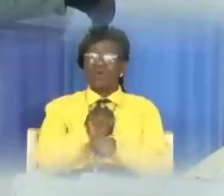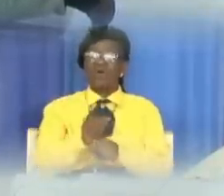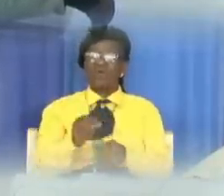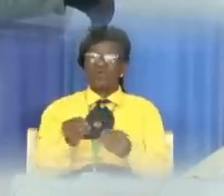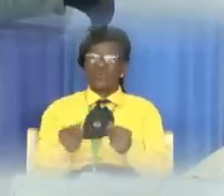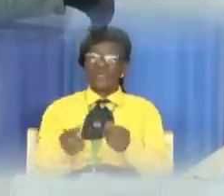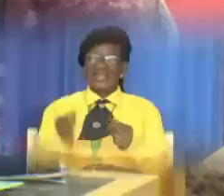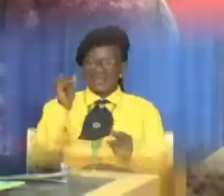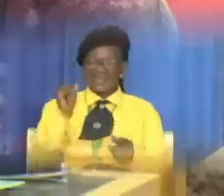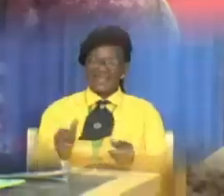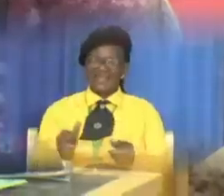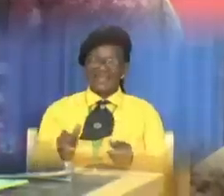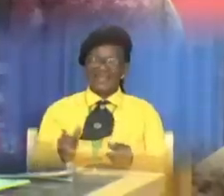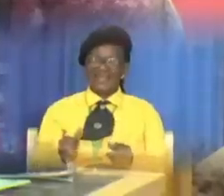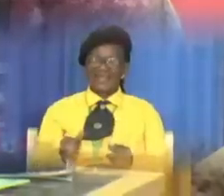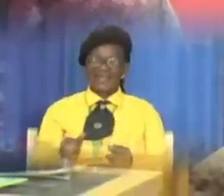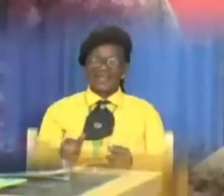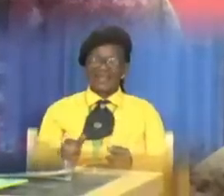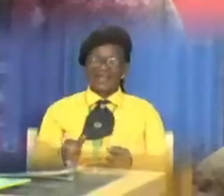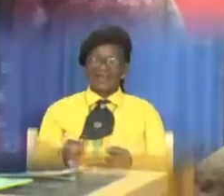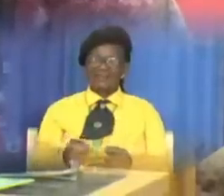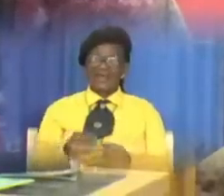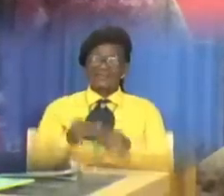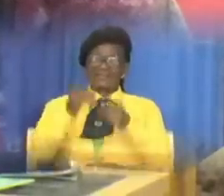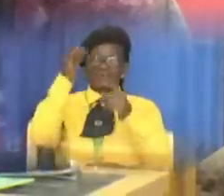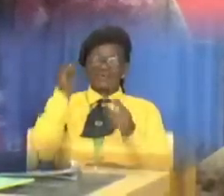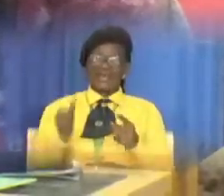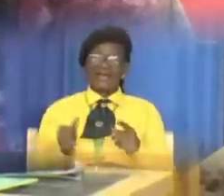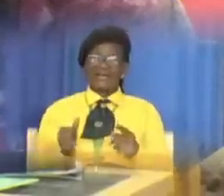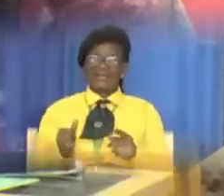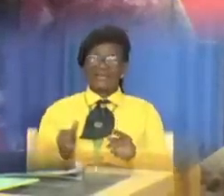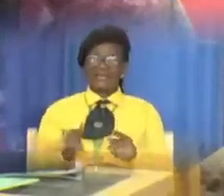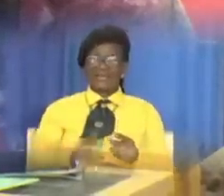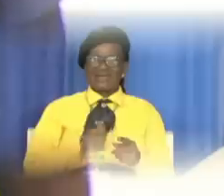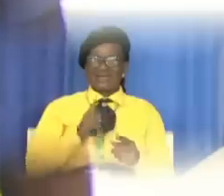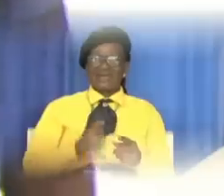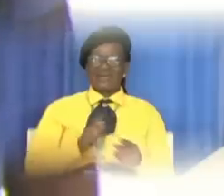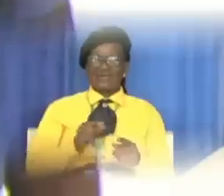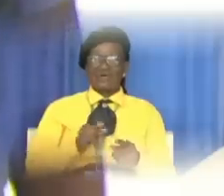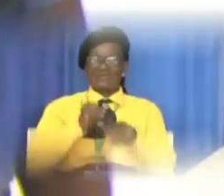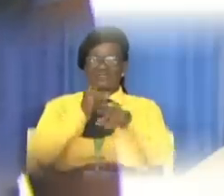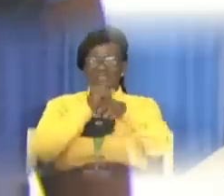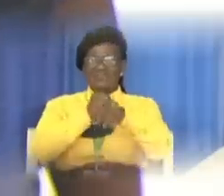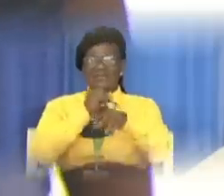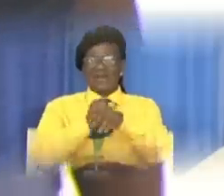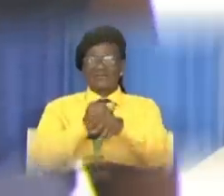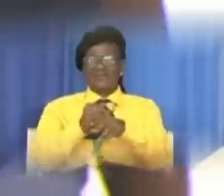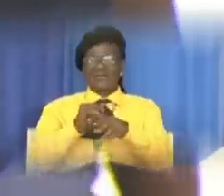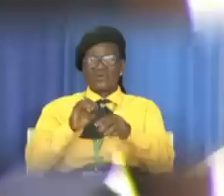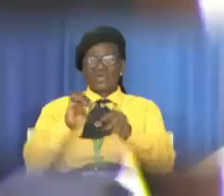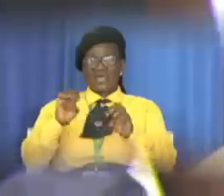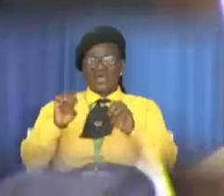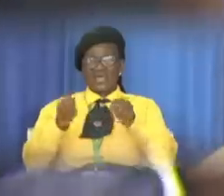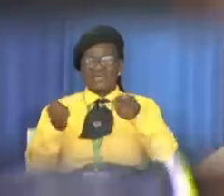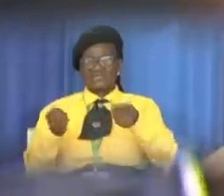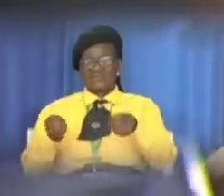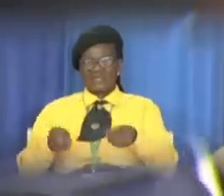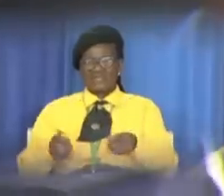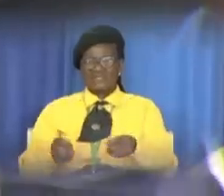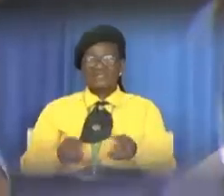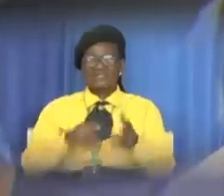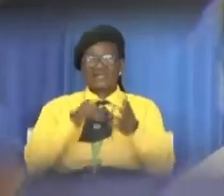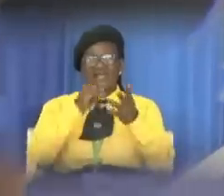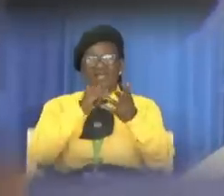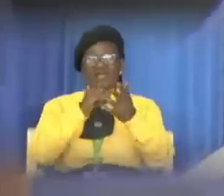the Lagos Ibadan Expressway project. And that miraculously, this project will